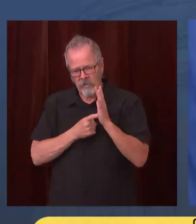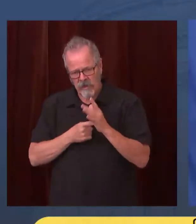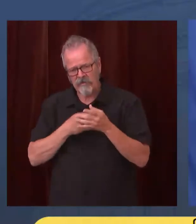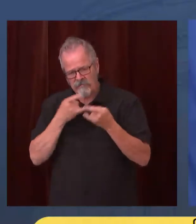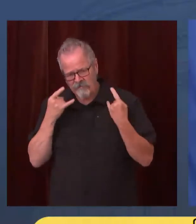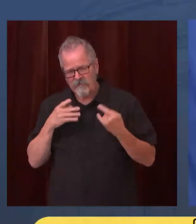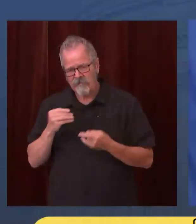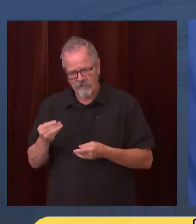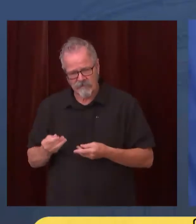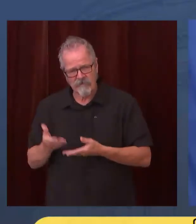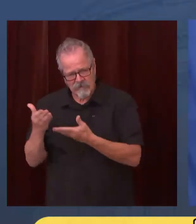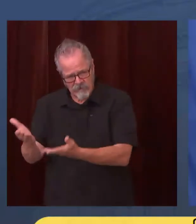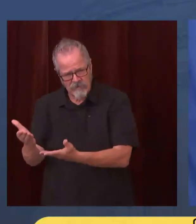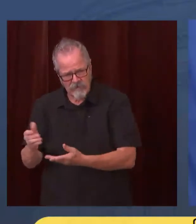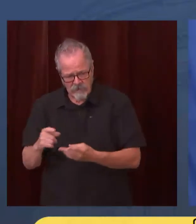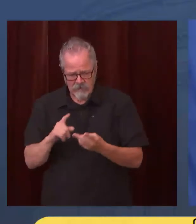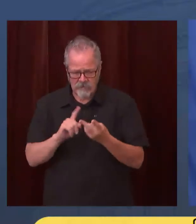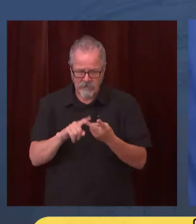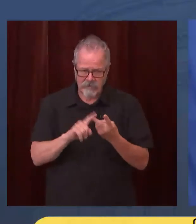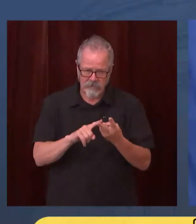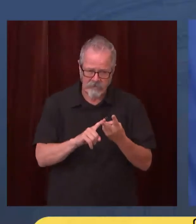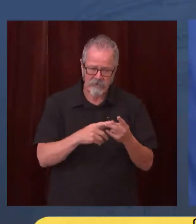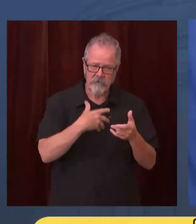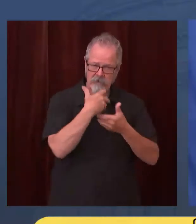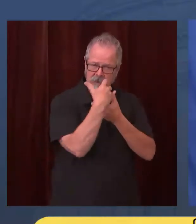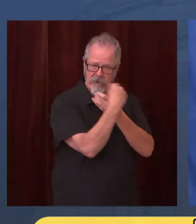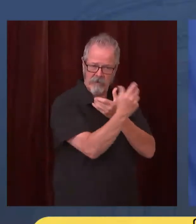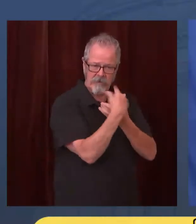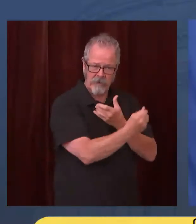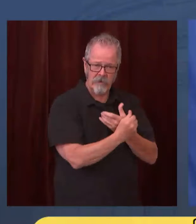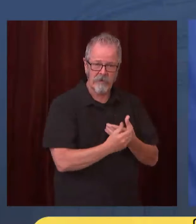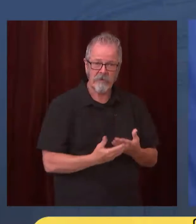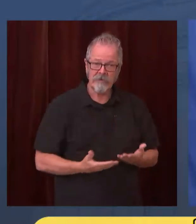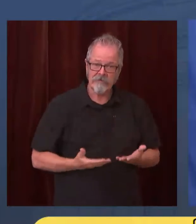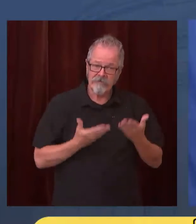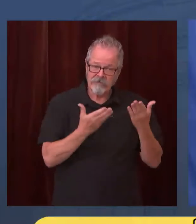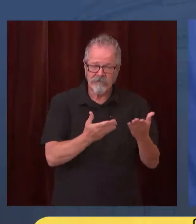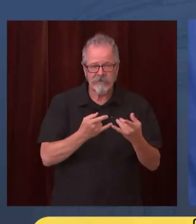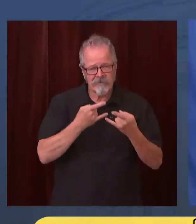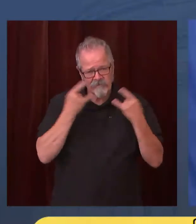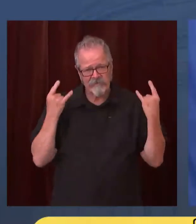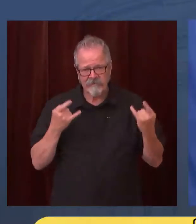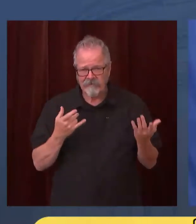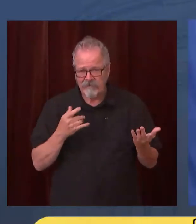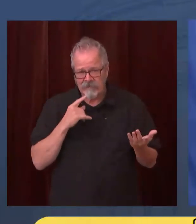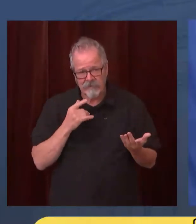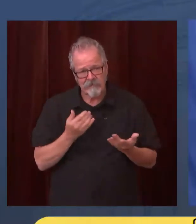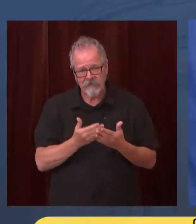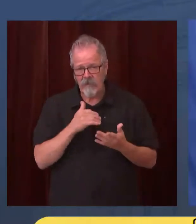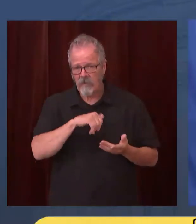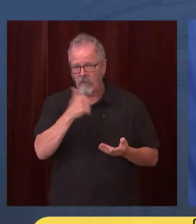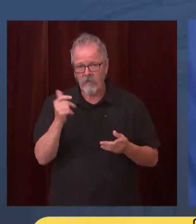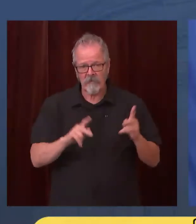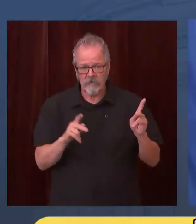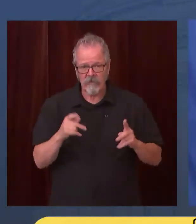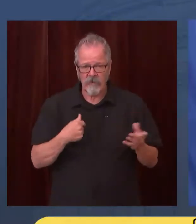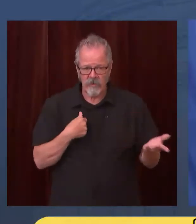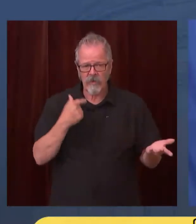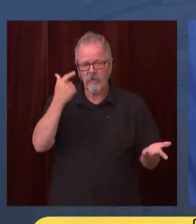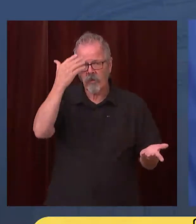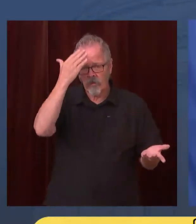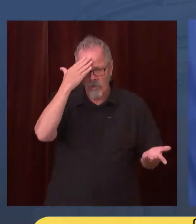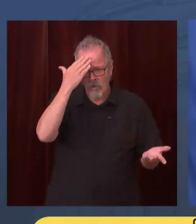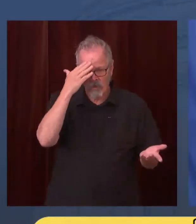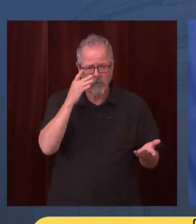people in crowded situations, just makes common sense because we know masks work. Let me talk